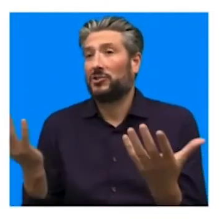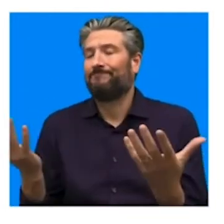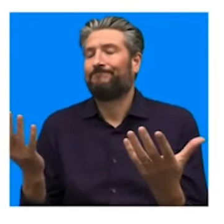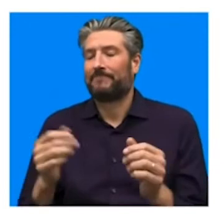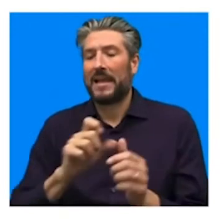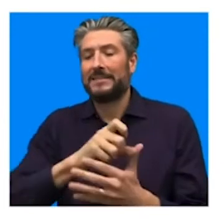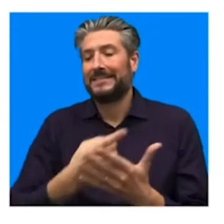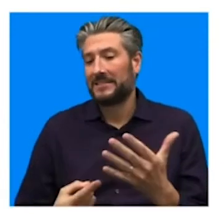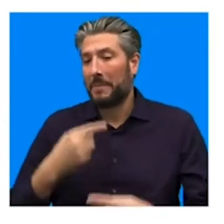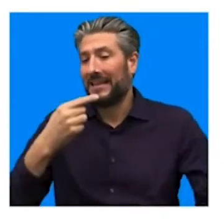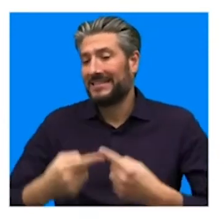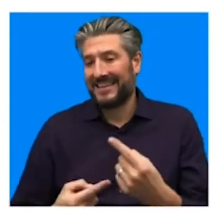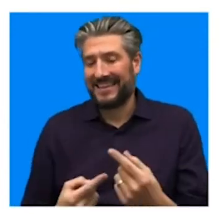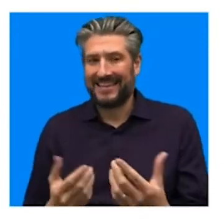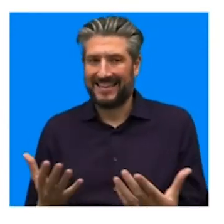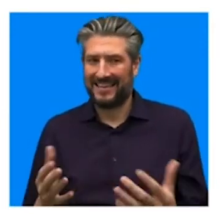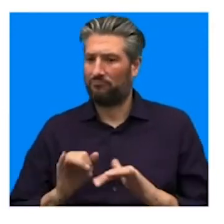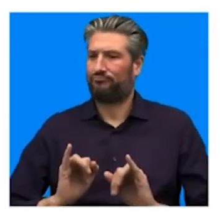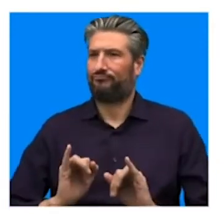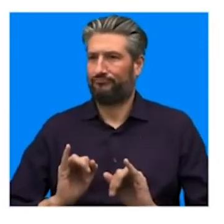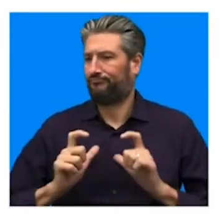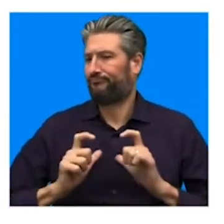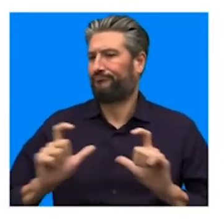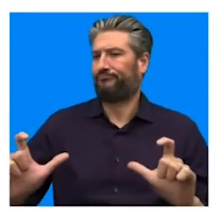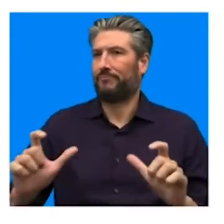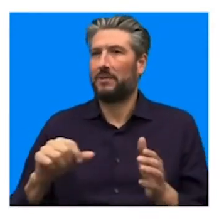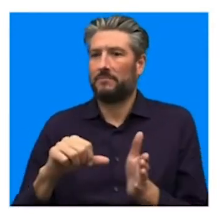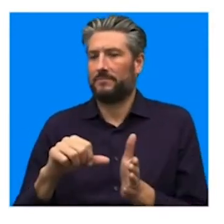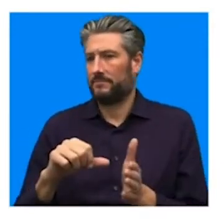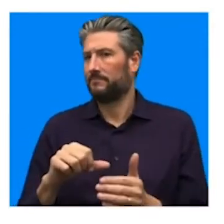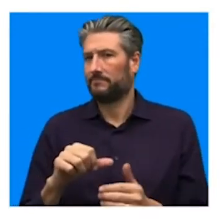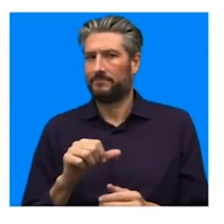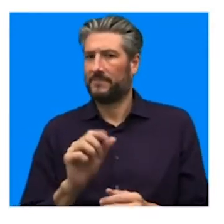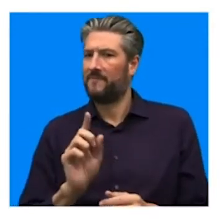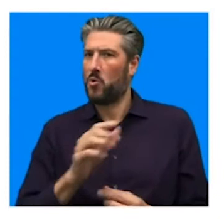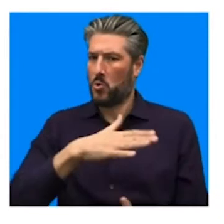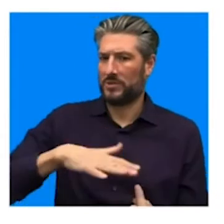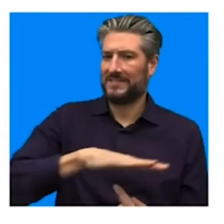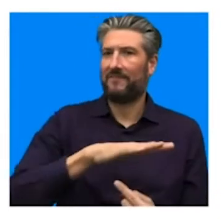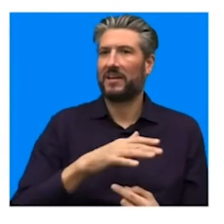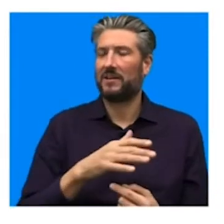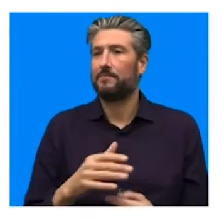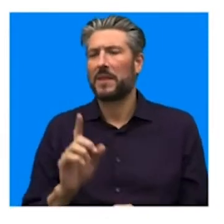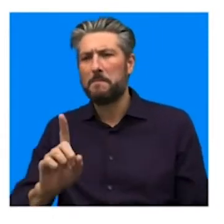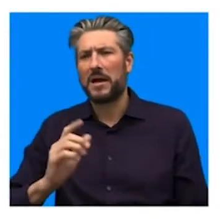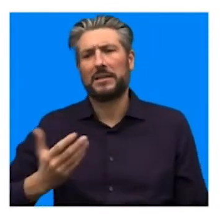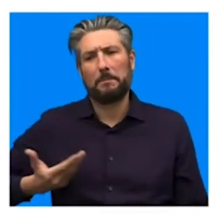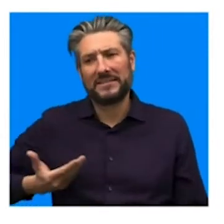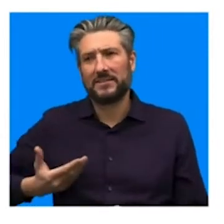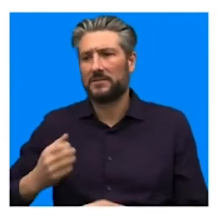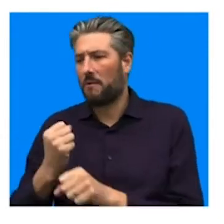ongoing, especially in the civic space, for a long time. But when it comes to businesses and governments, especially businesses, it's been very slow to